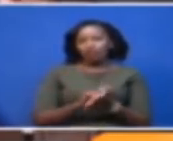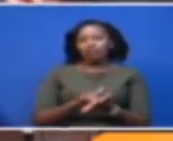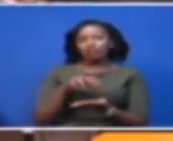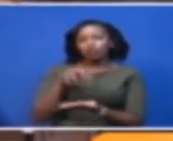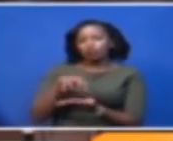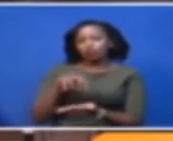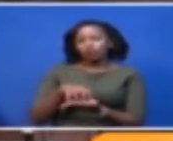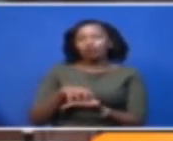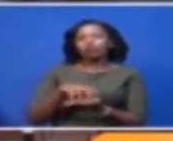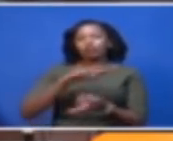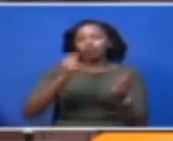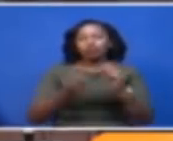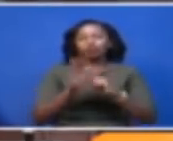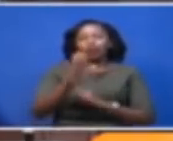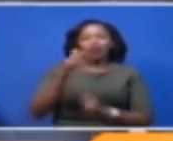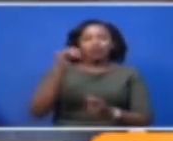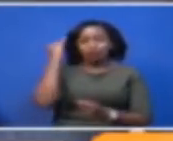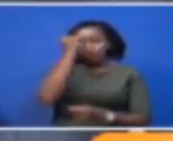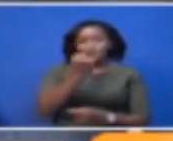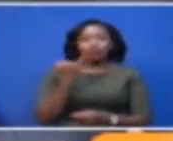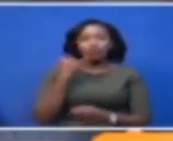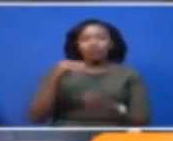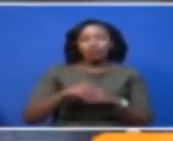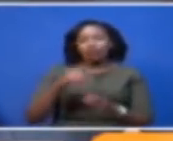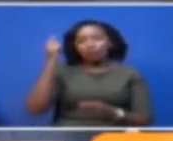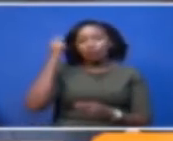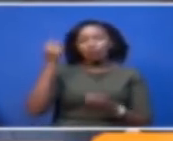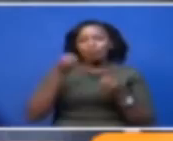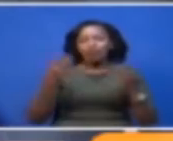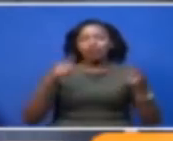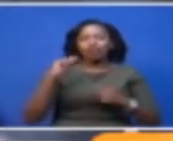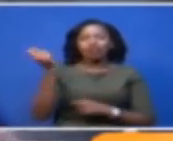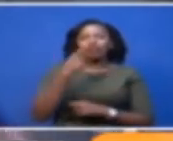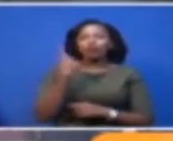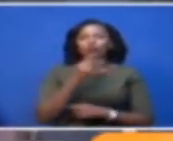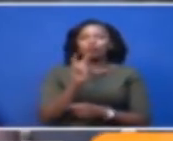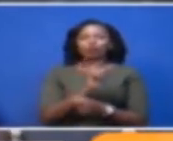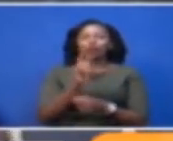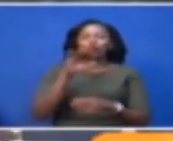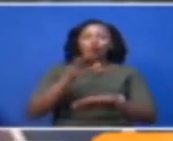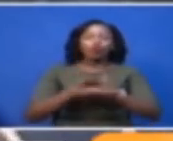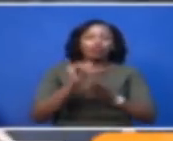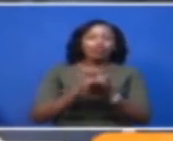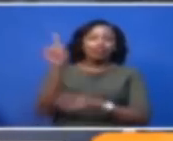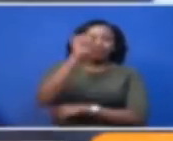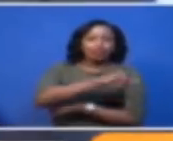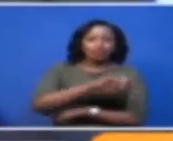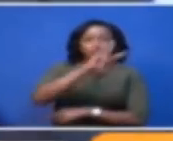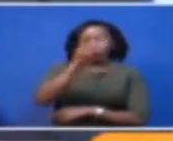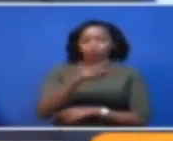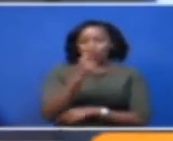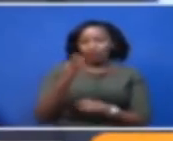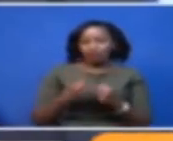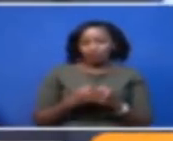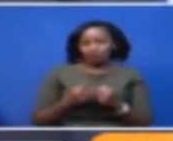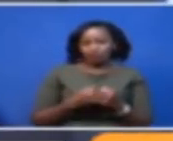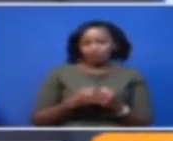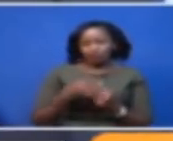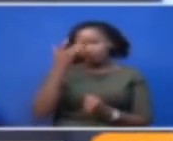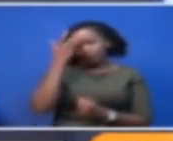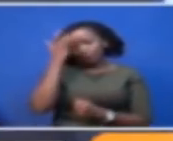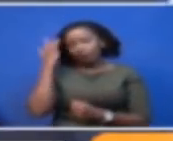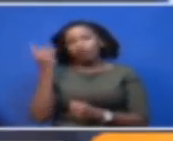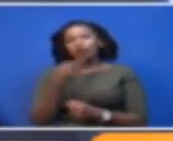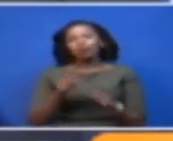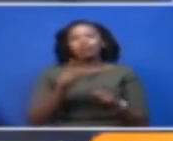Annan's image on the minds of Kenyans who were watching that day on the 28th of February 2008. We do have a deal. But he